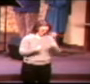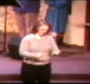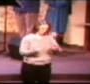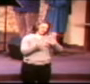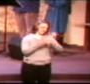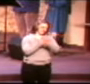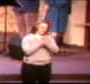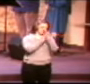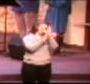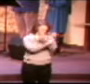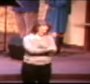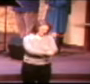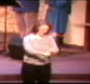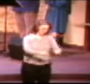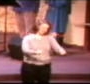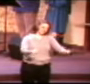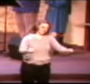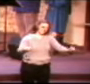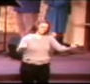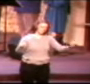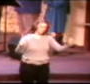may be